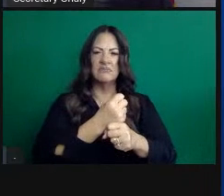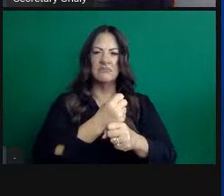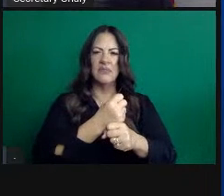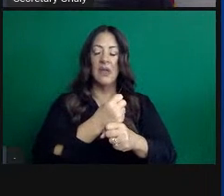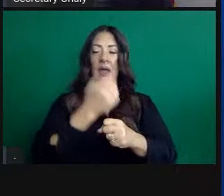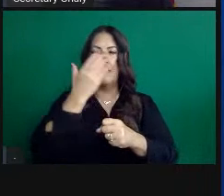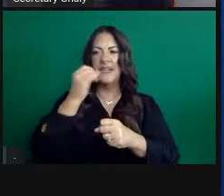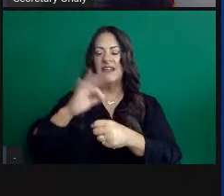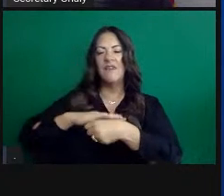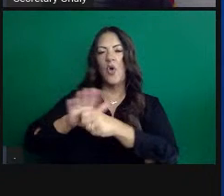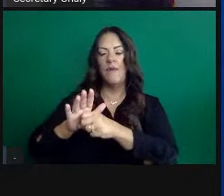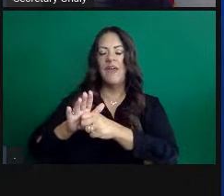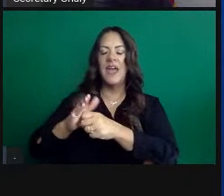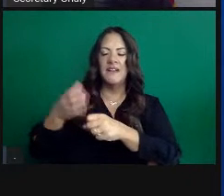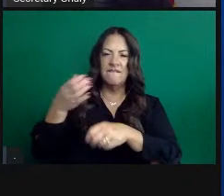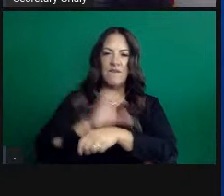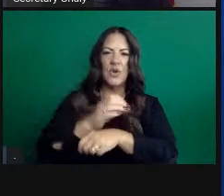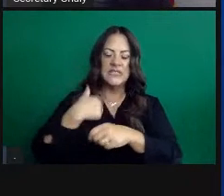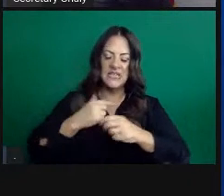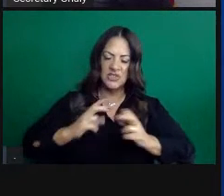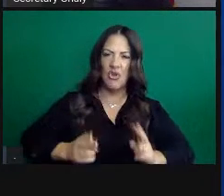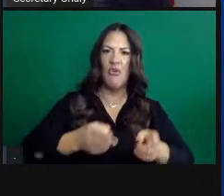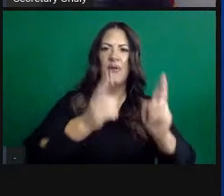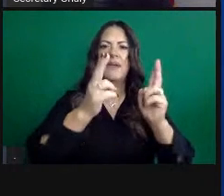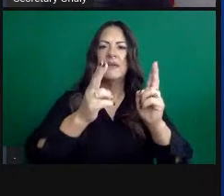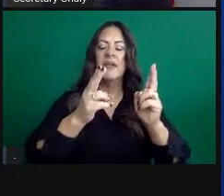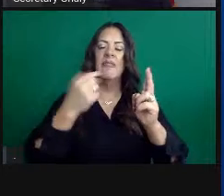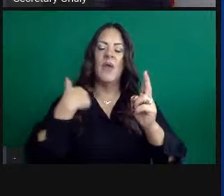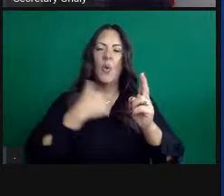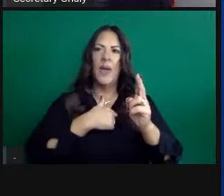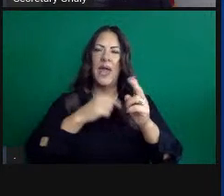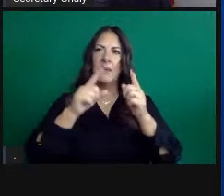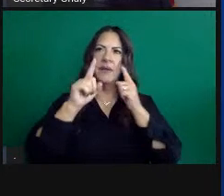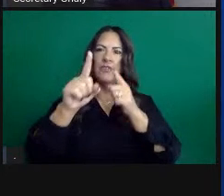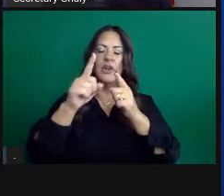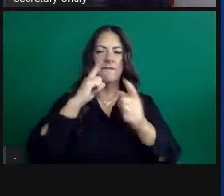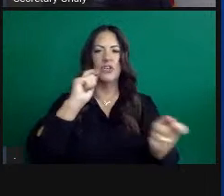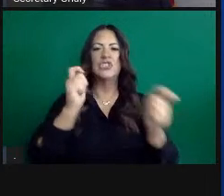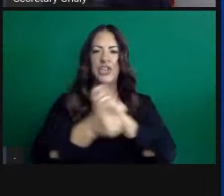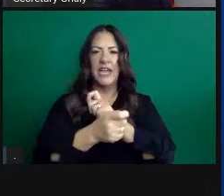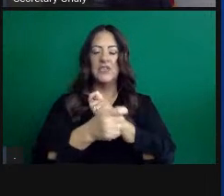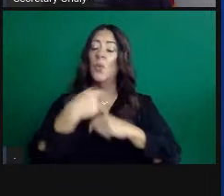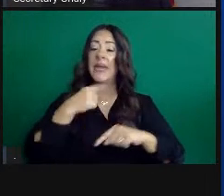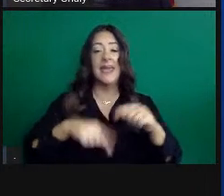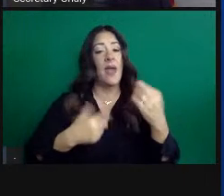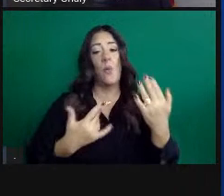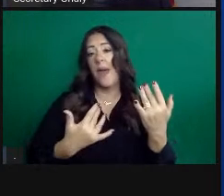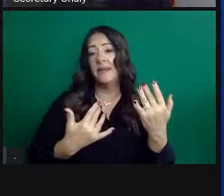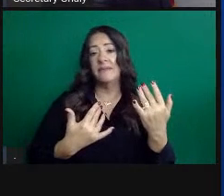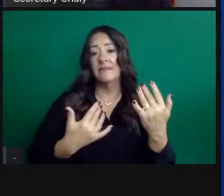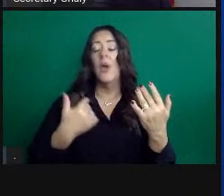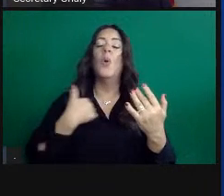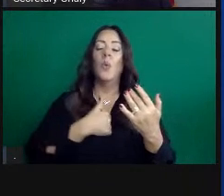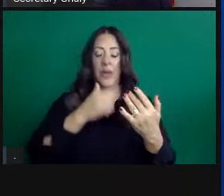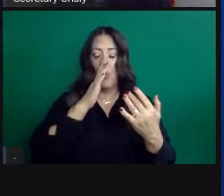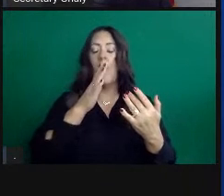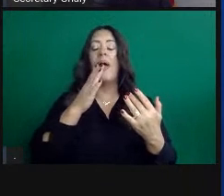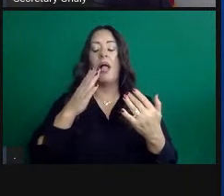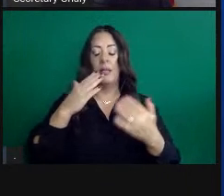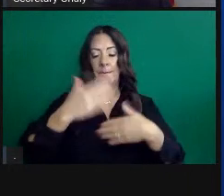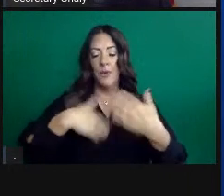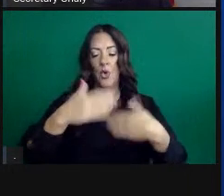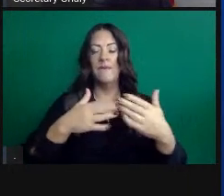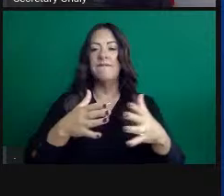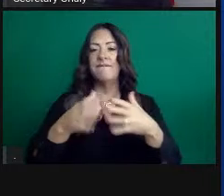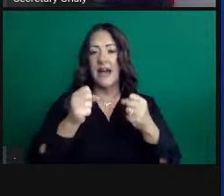today, that we accelerate towards change, that we can't wait, and we're going to move quickly with all of you. And